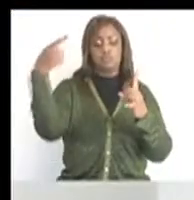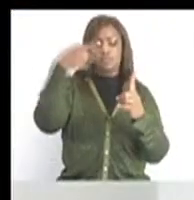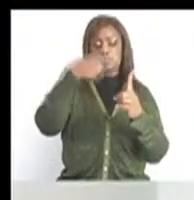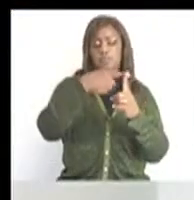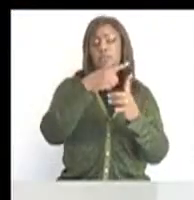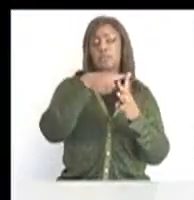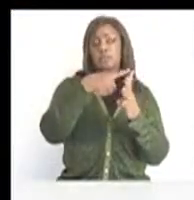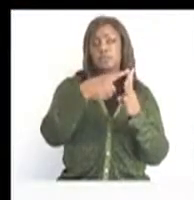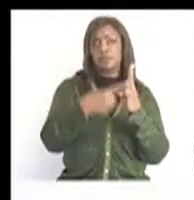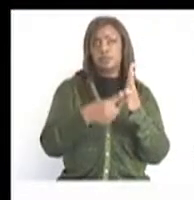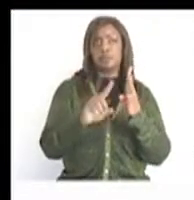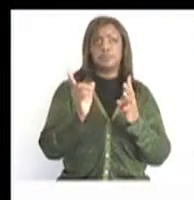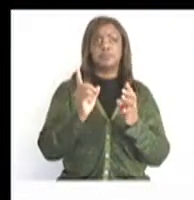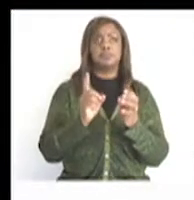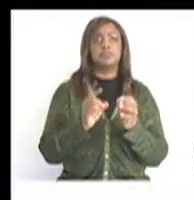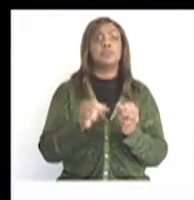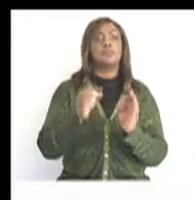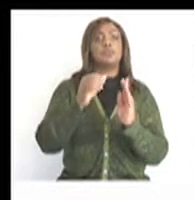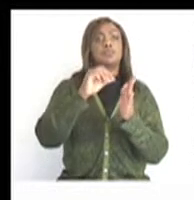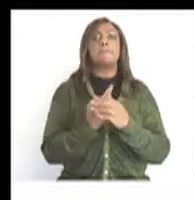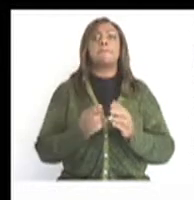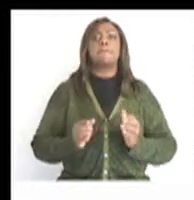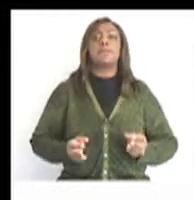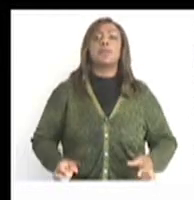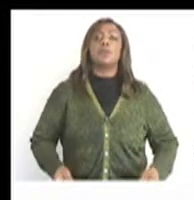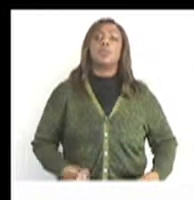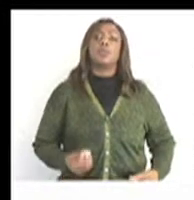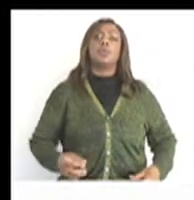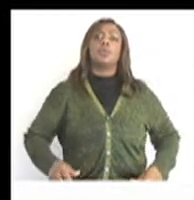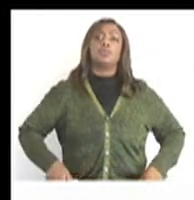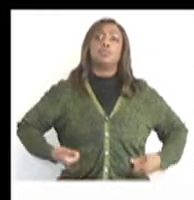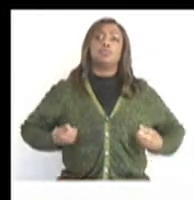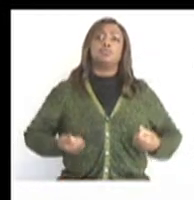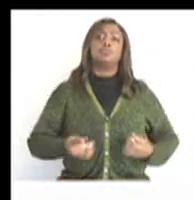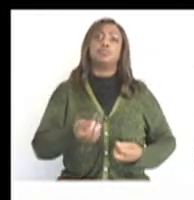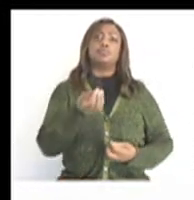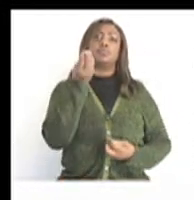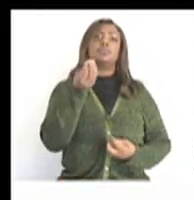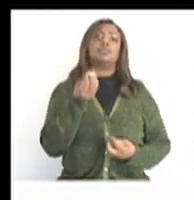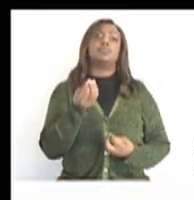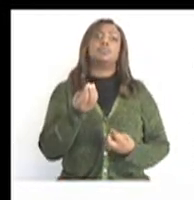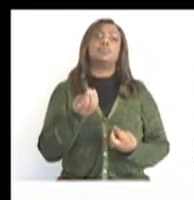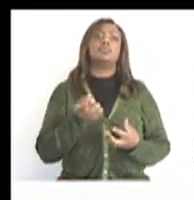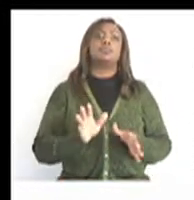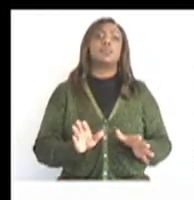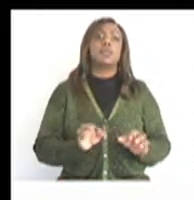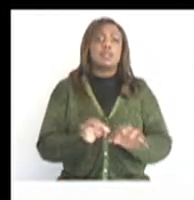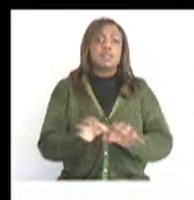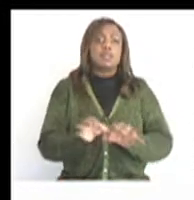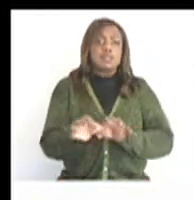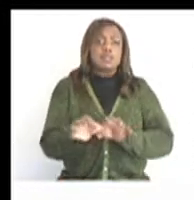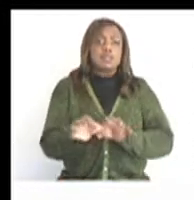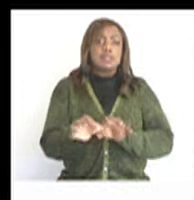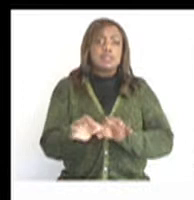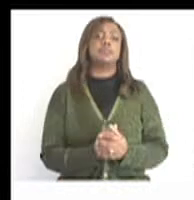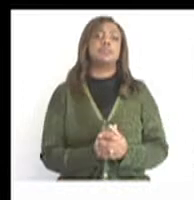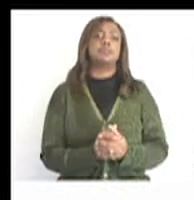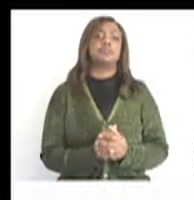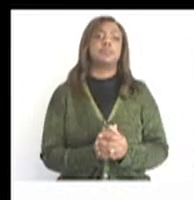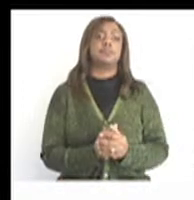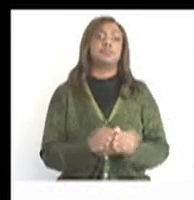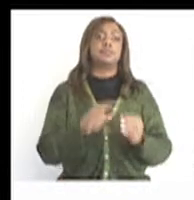competences are: list the physical changes in mature characteristics only. Explain their physical development and appreciate